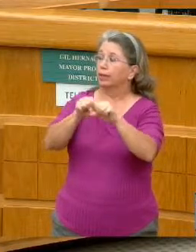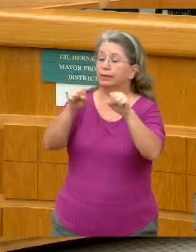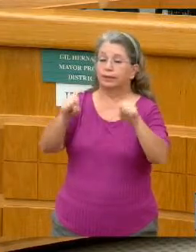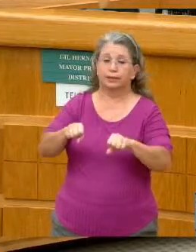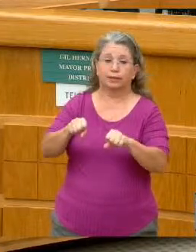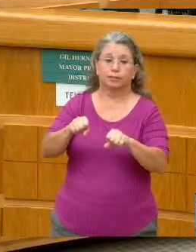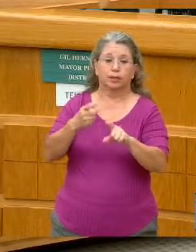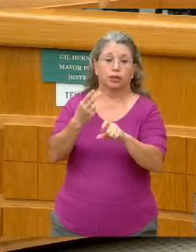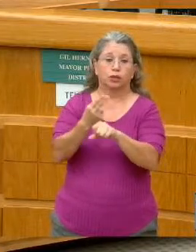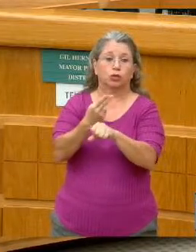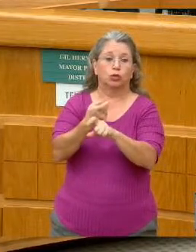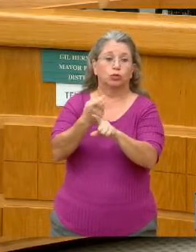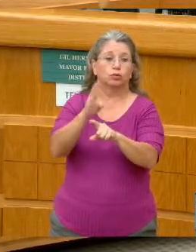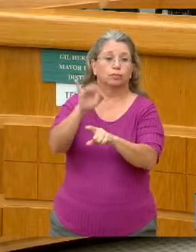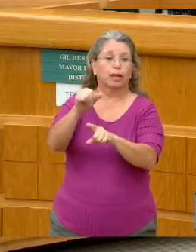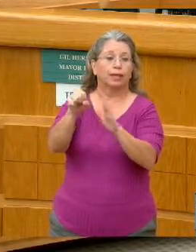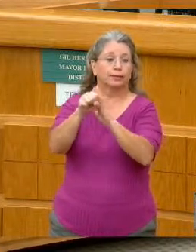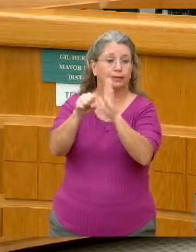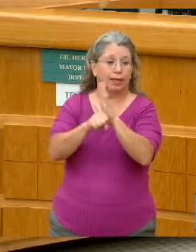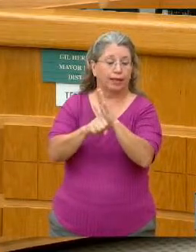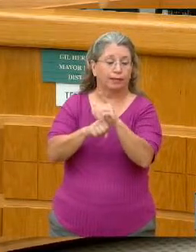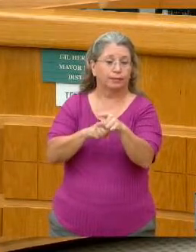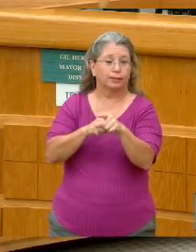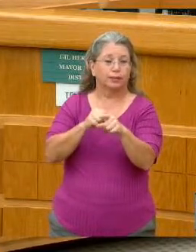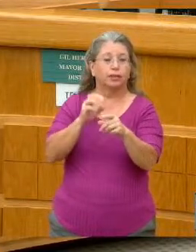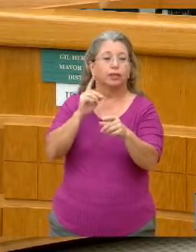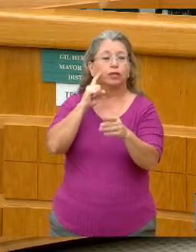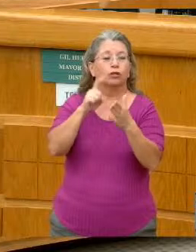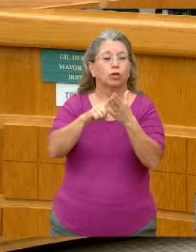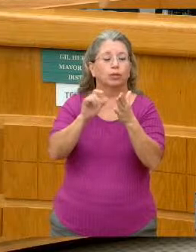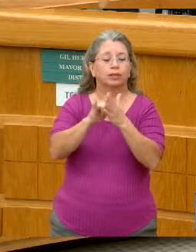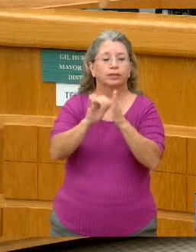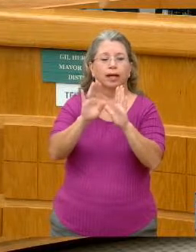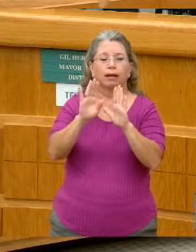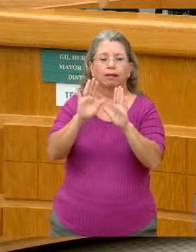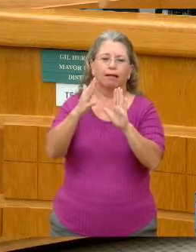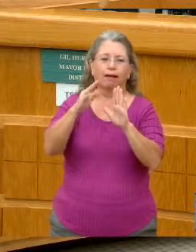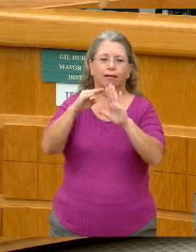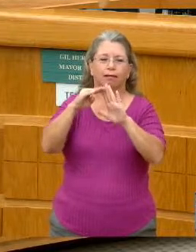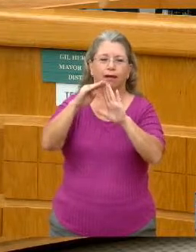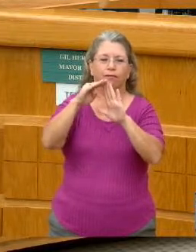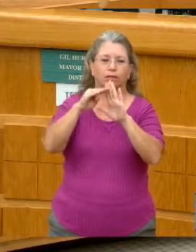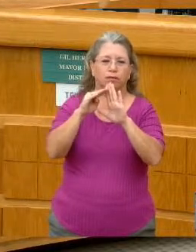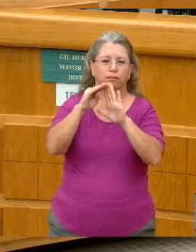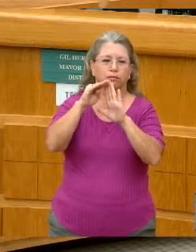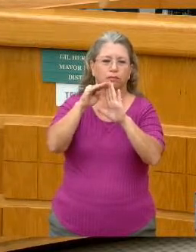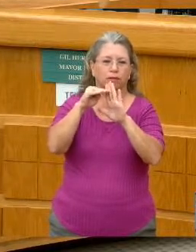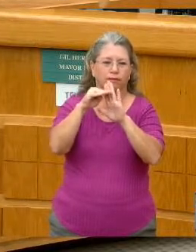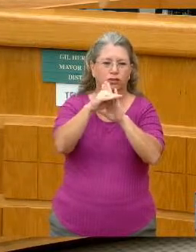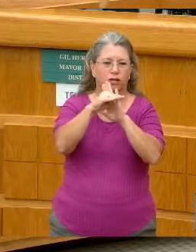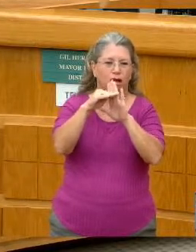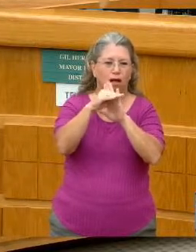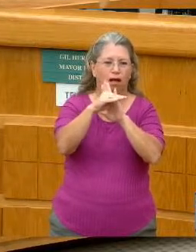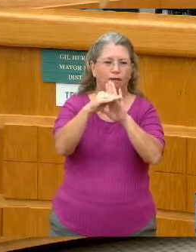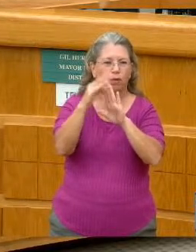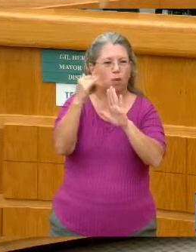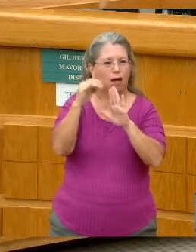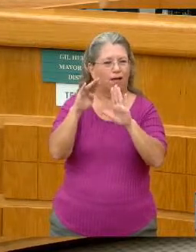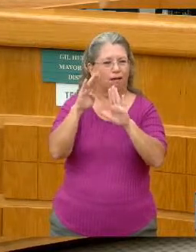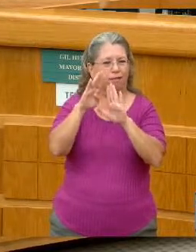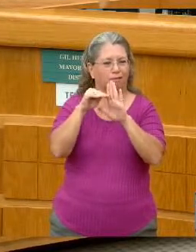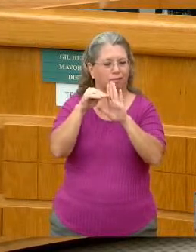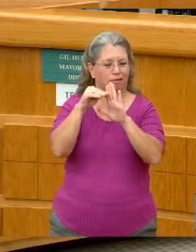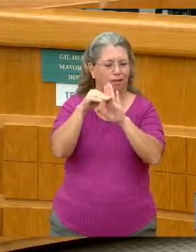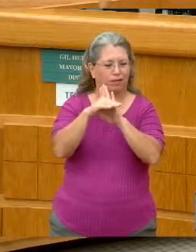notice that it levels off. And these are a cumulative number of fatalities in the Coastal Bend area. And the reason why it's leveled off is